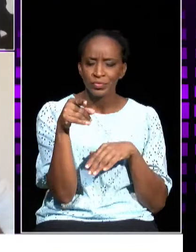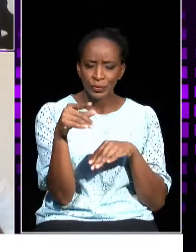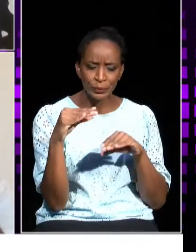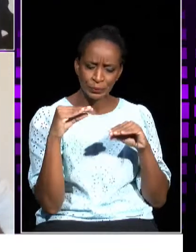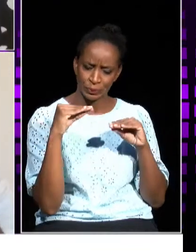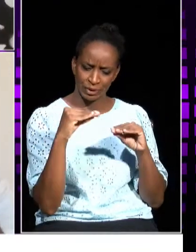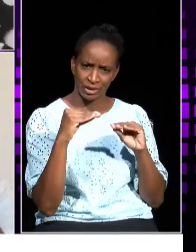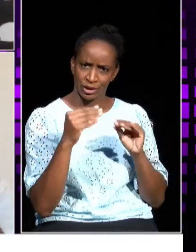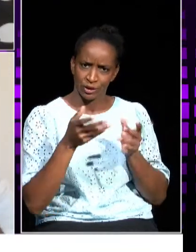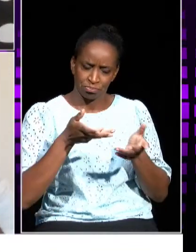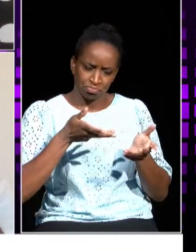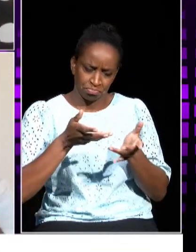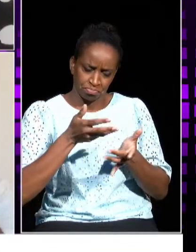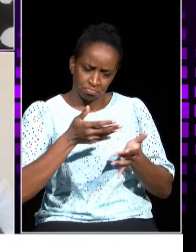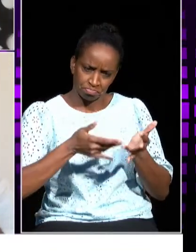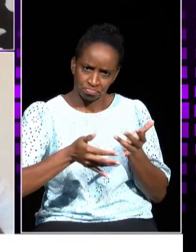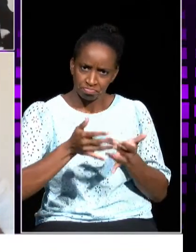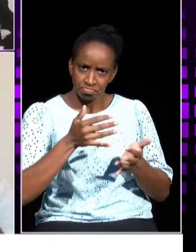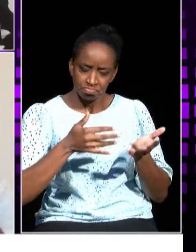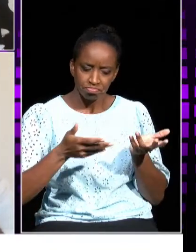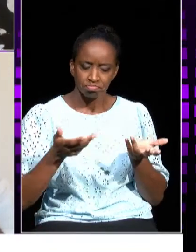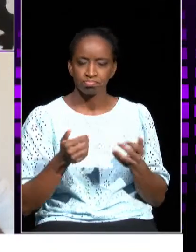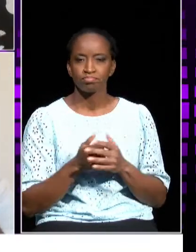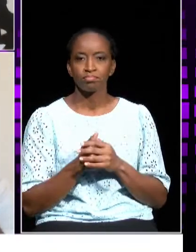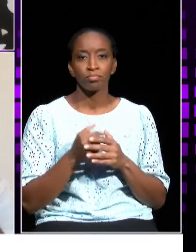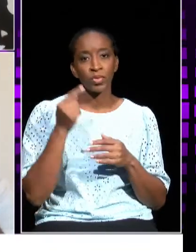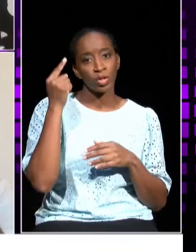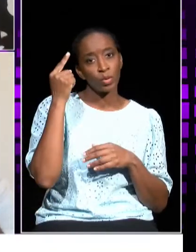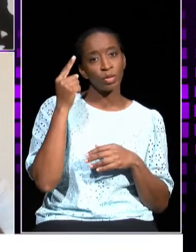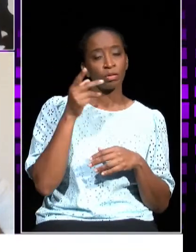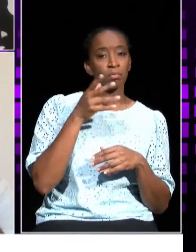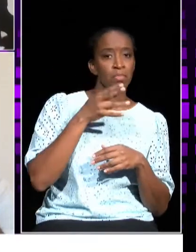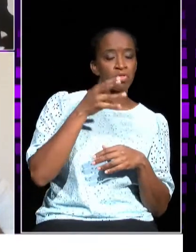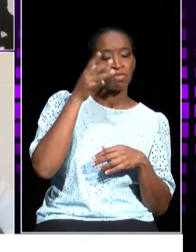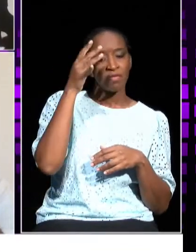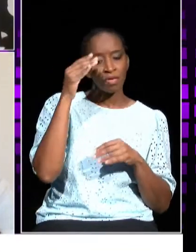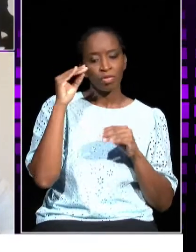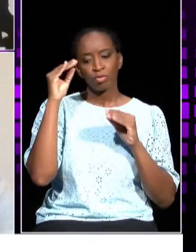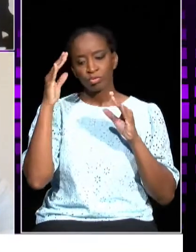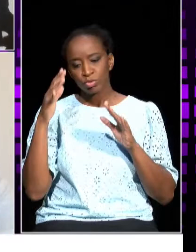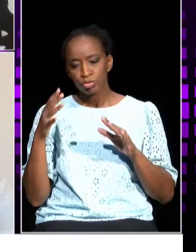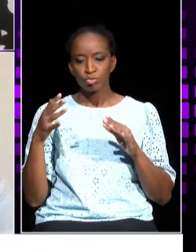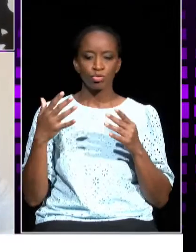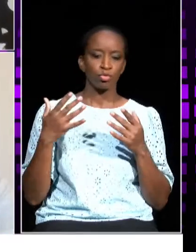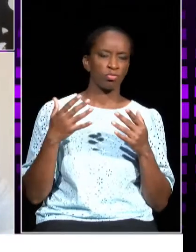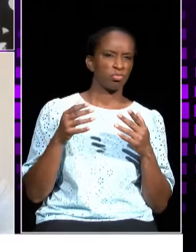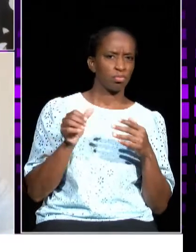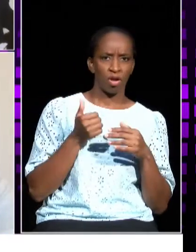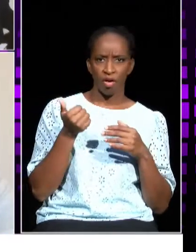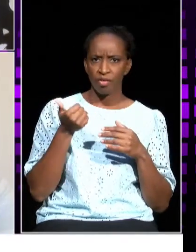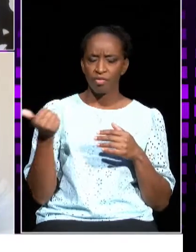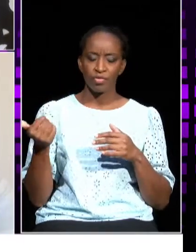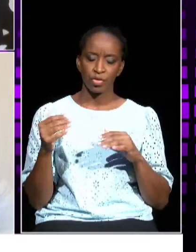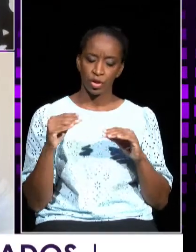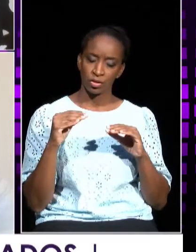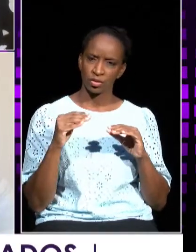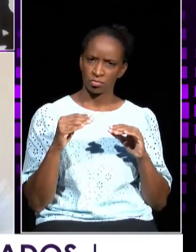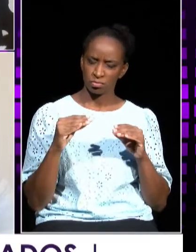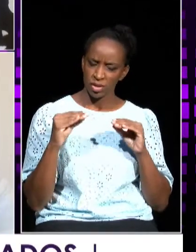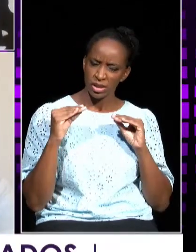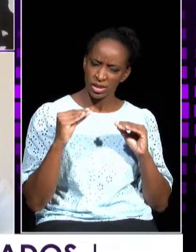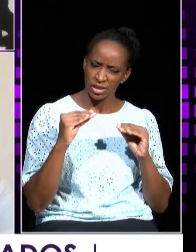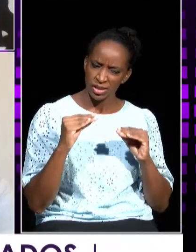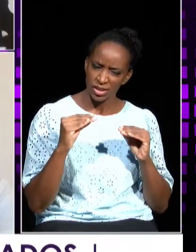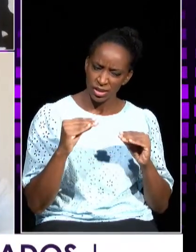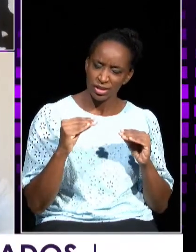Do you find, or do you think that we're doing enough at that level to teach them you have the power of choice, but you also need to understand that with your choices,